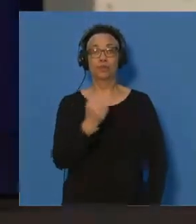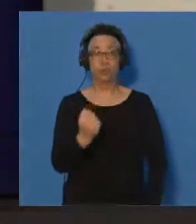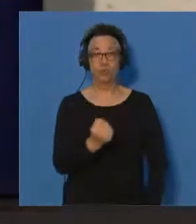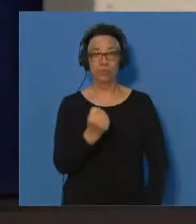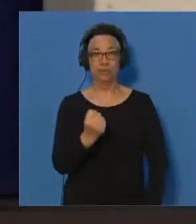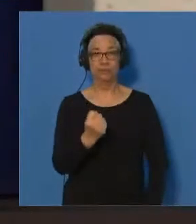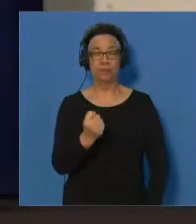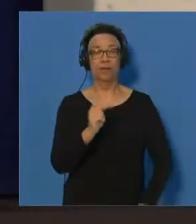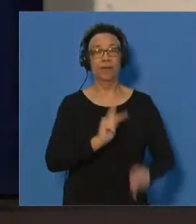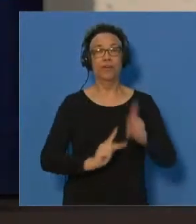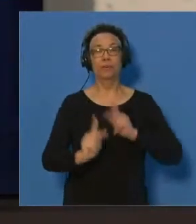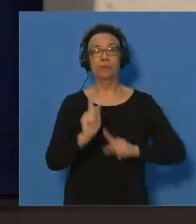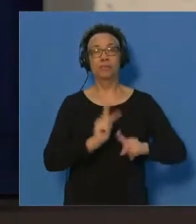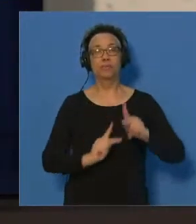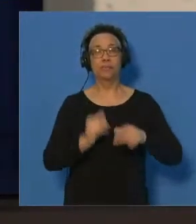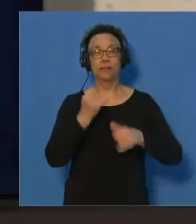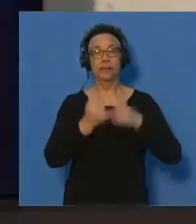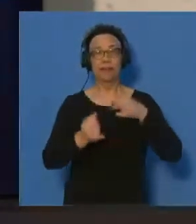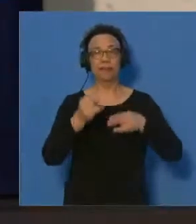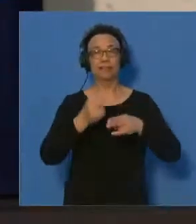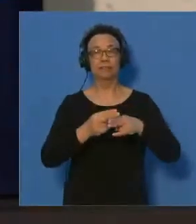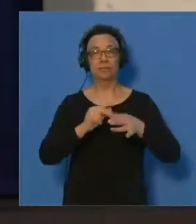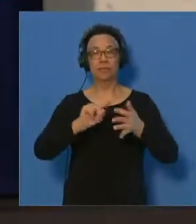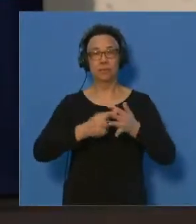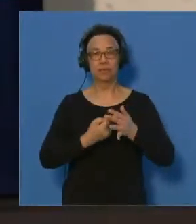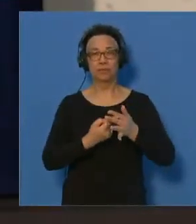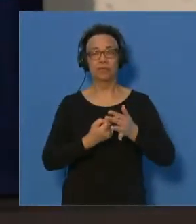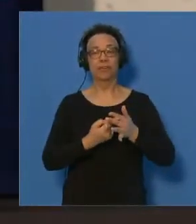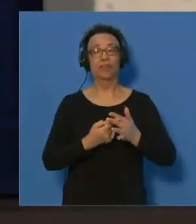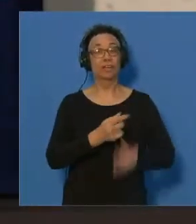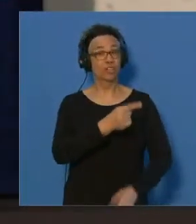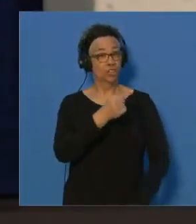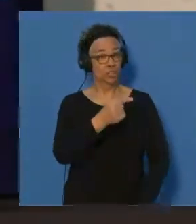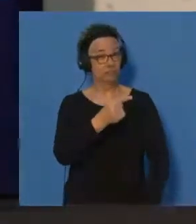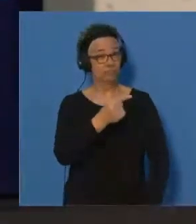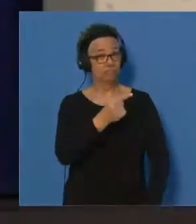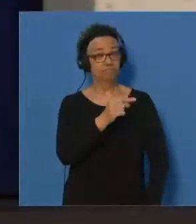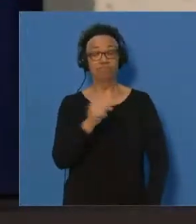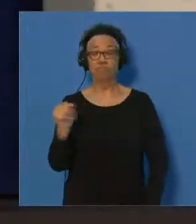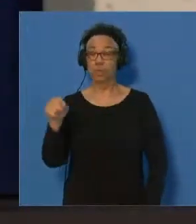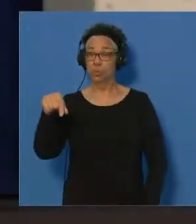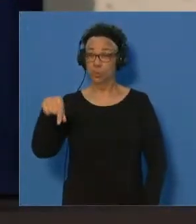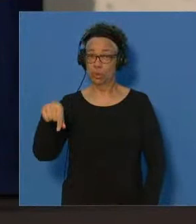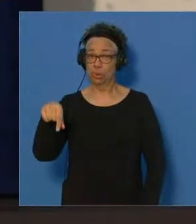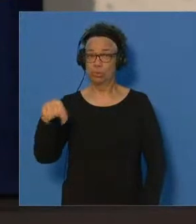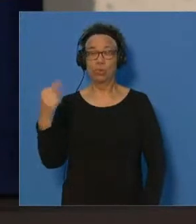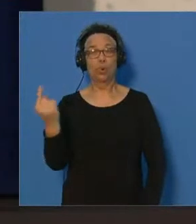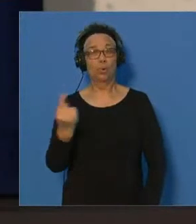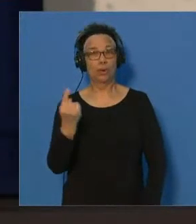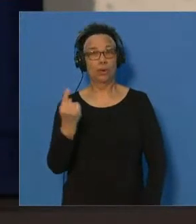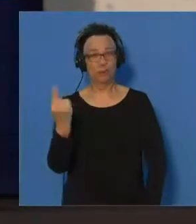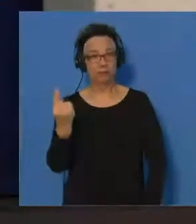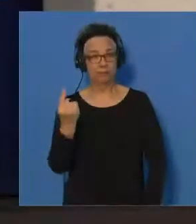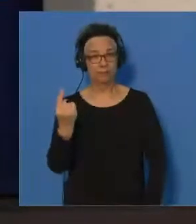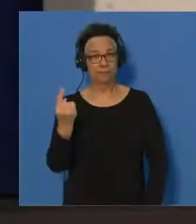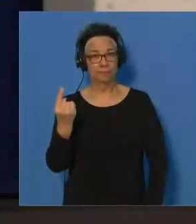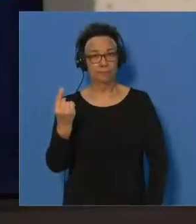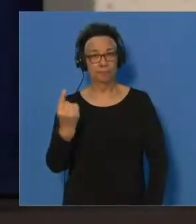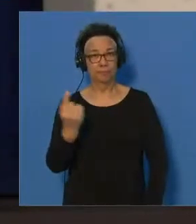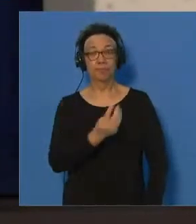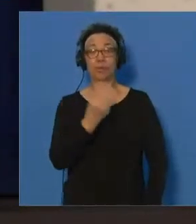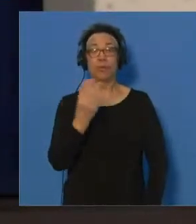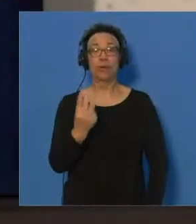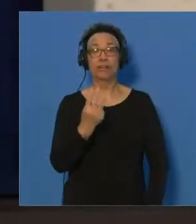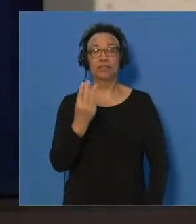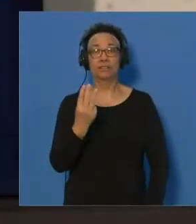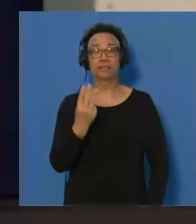Tuesdays shall be for persons whose surnames begin with the letters G to Q only.